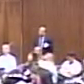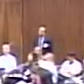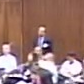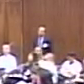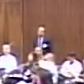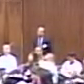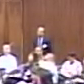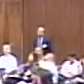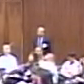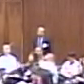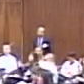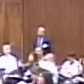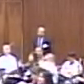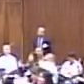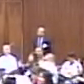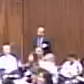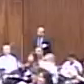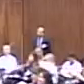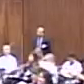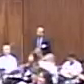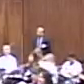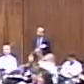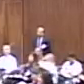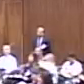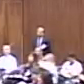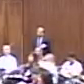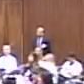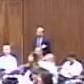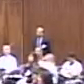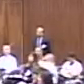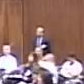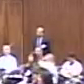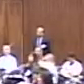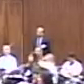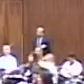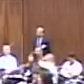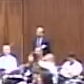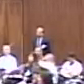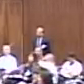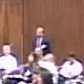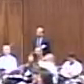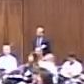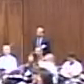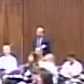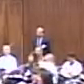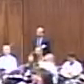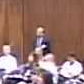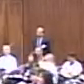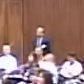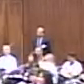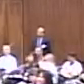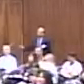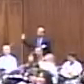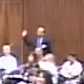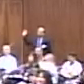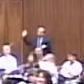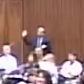two? I don't know. How many of you do know? Did I ask who do know? Okay, how many of you don't know the difference between the